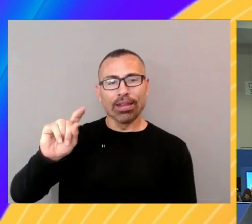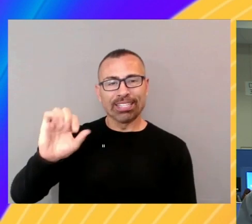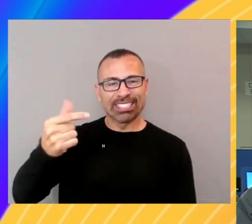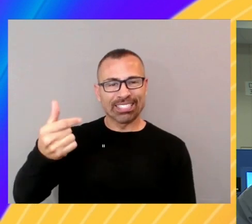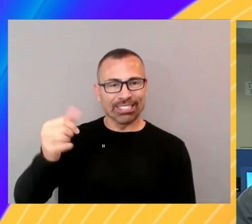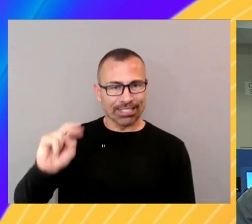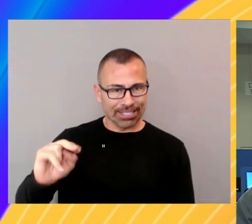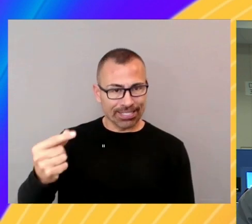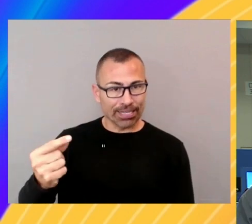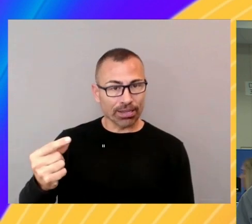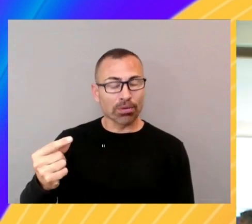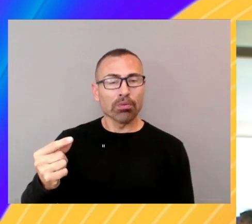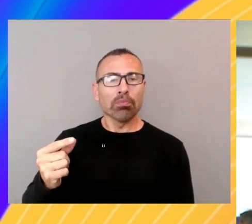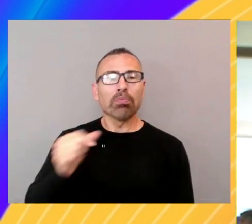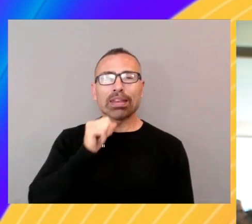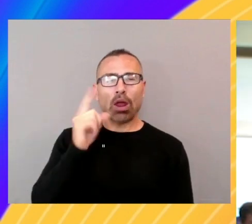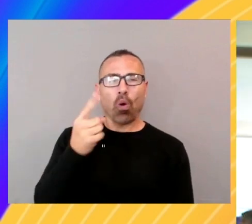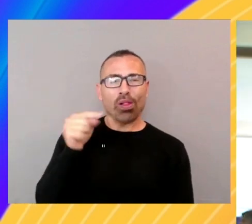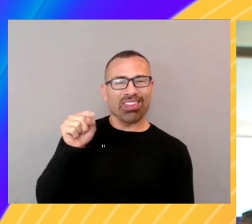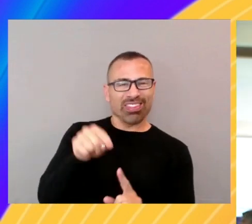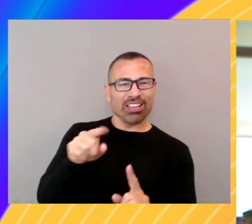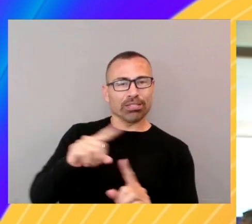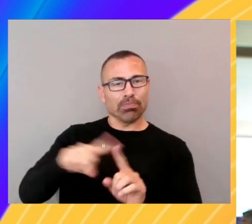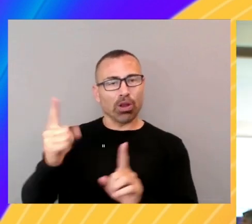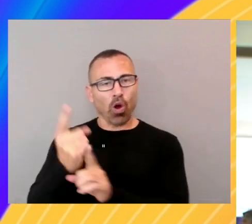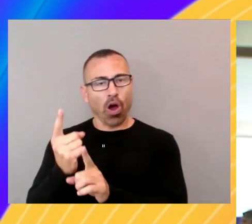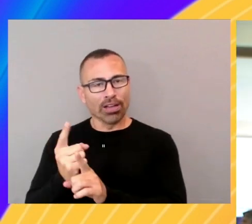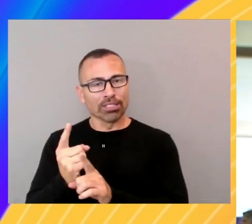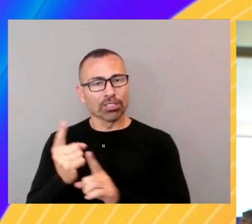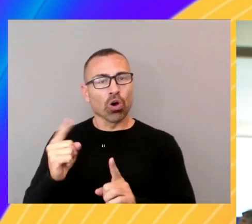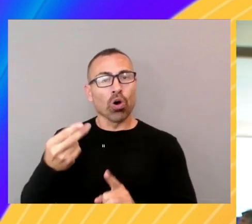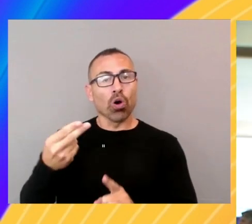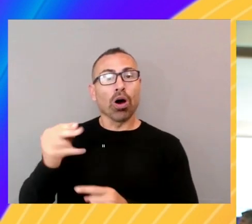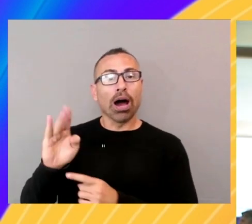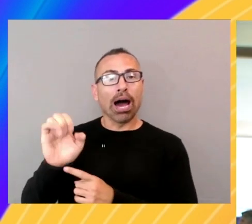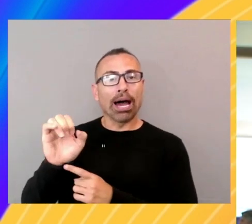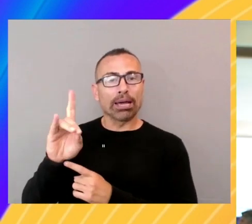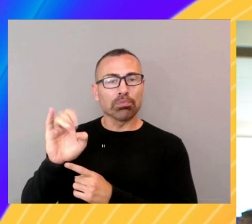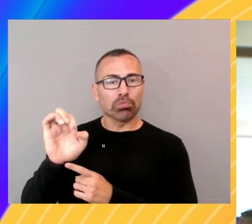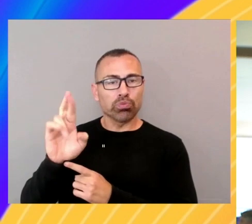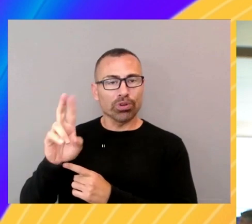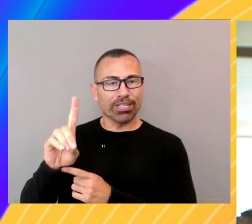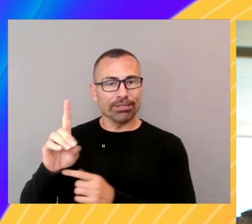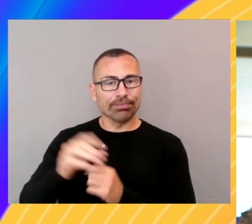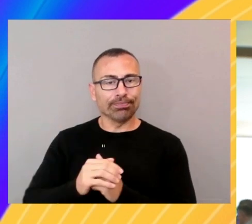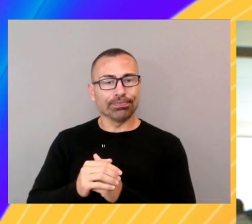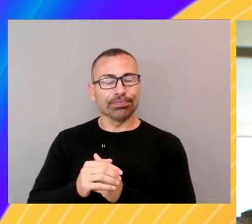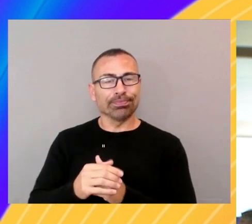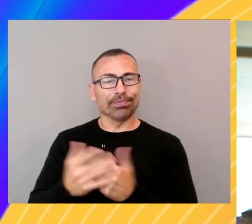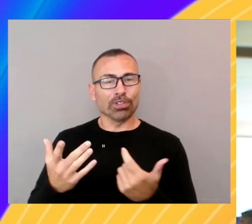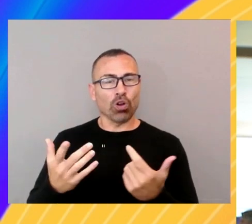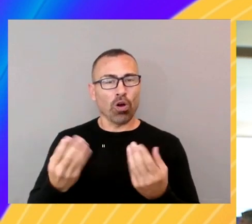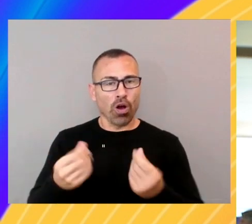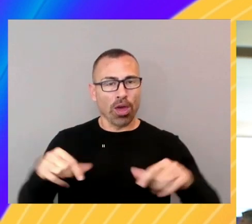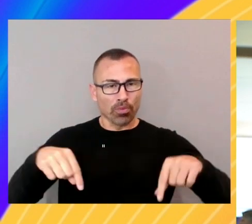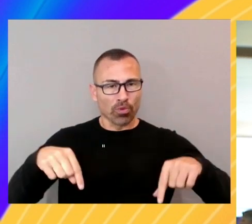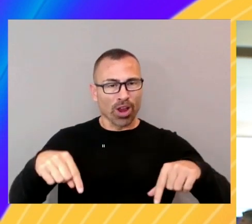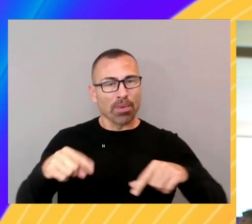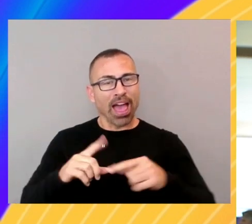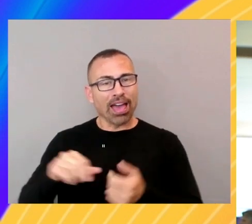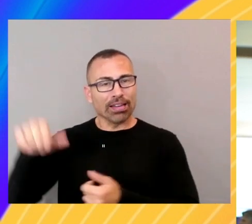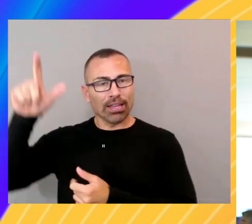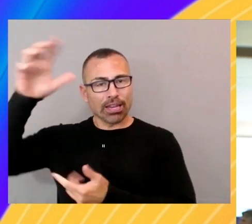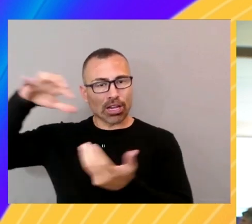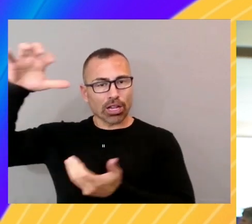our guests. Could you introduce yourself? Absolutely. Hi, everyone. This is Suchita Verma. I am one of the product managers for AWS